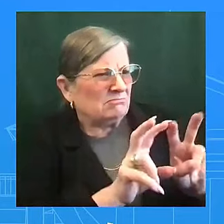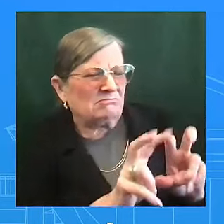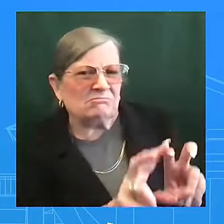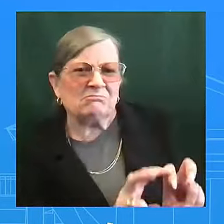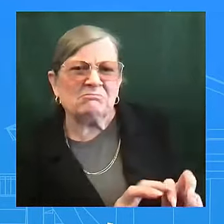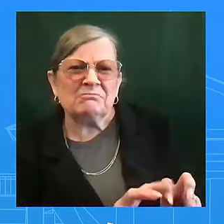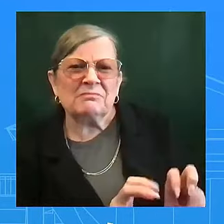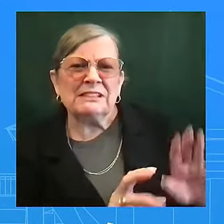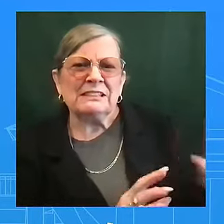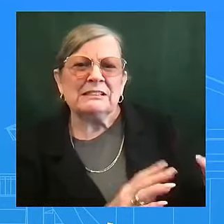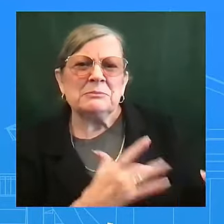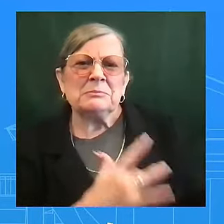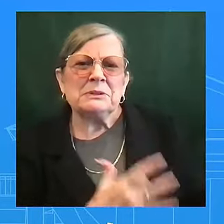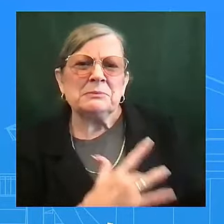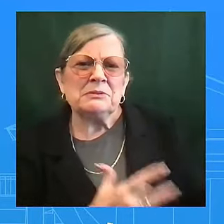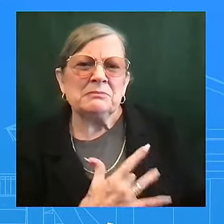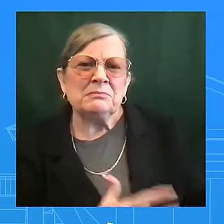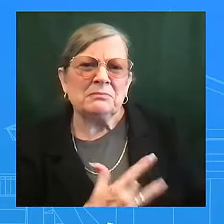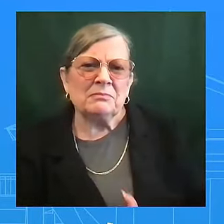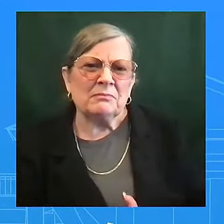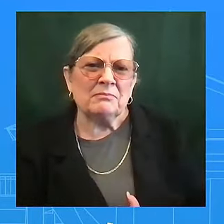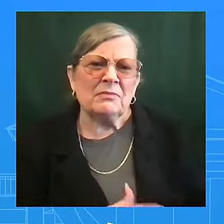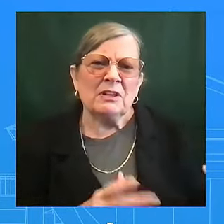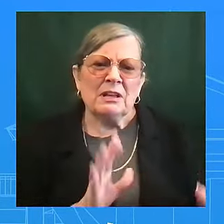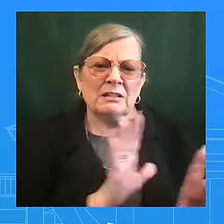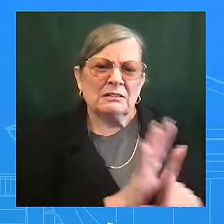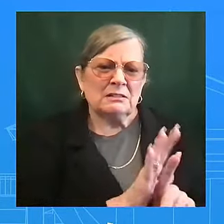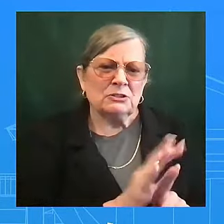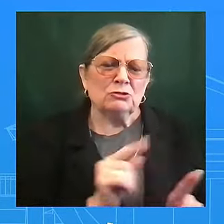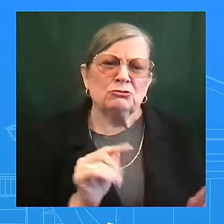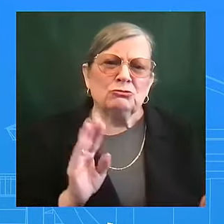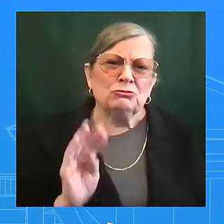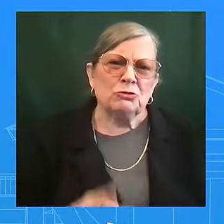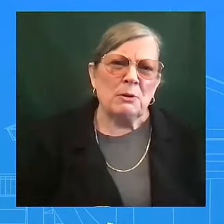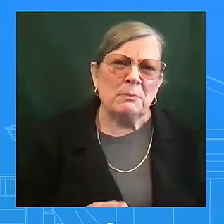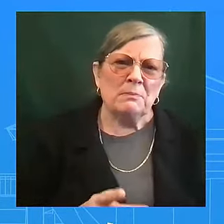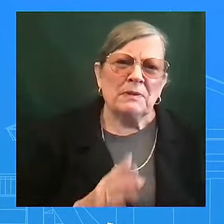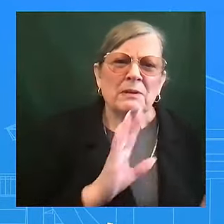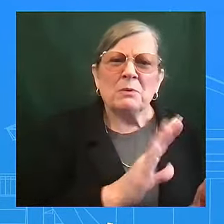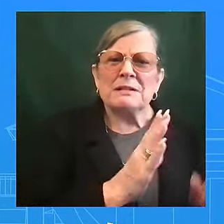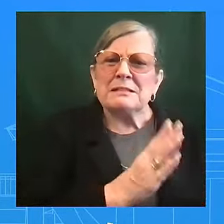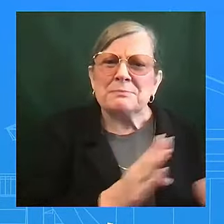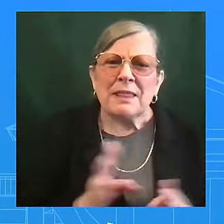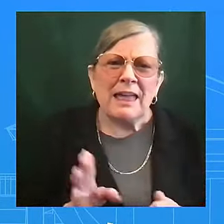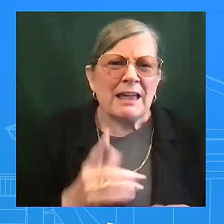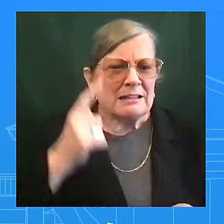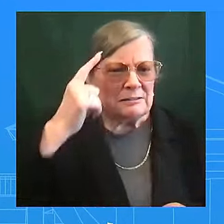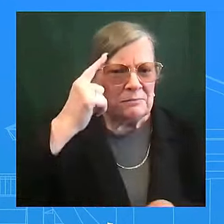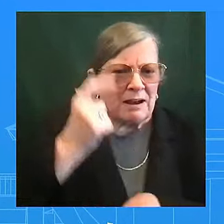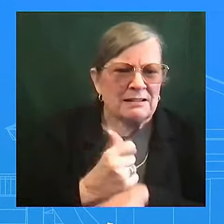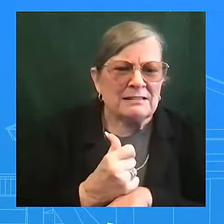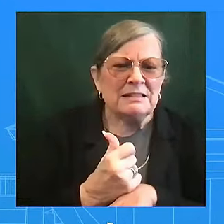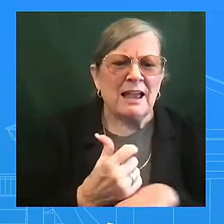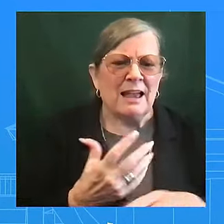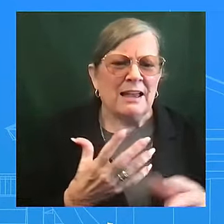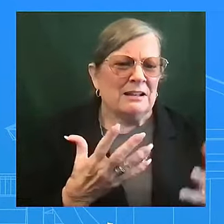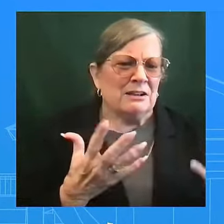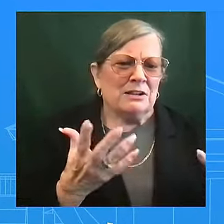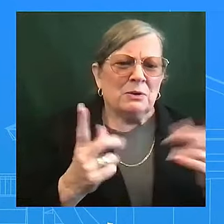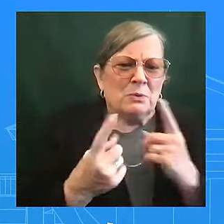questions, obviously, those are campaign questions. You would have to ask the campaign, and that is for them to speak